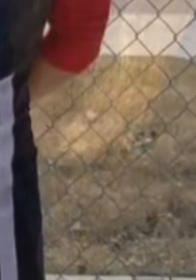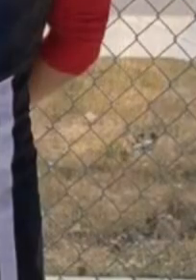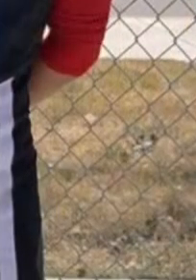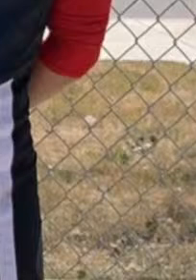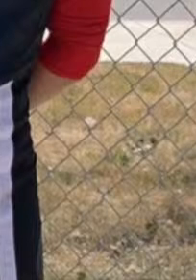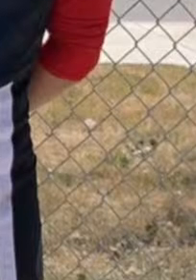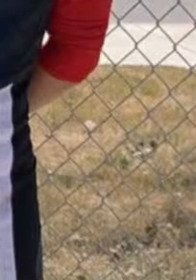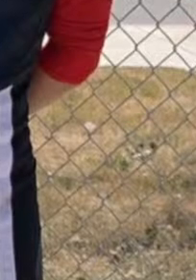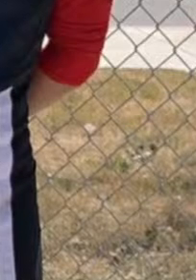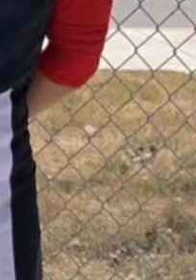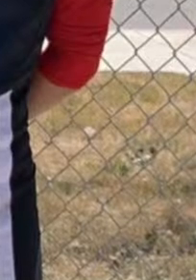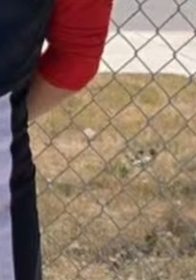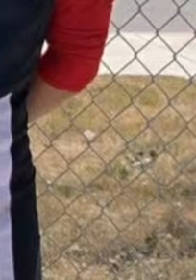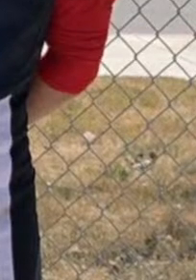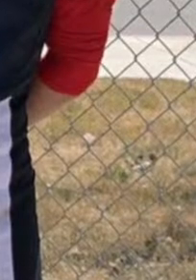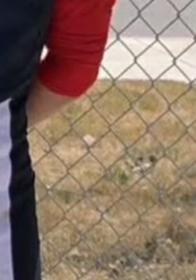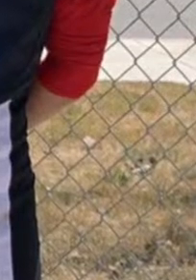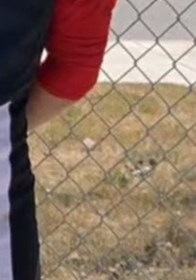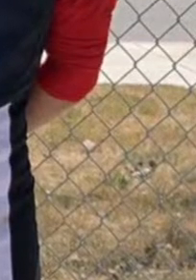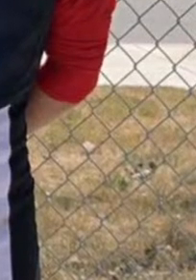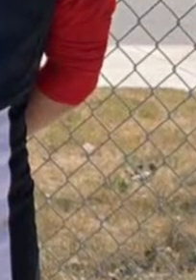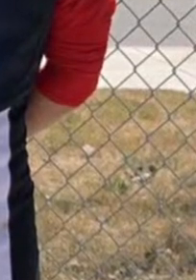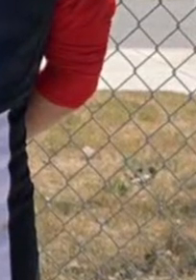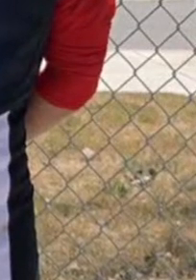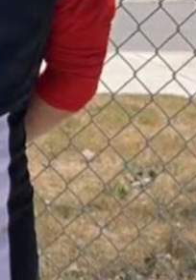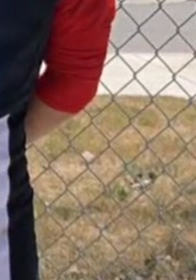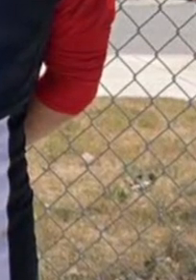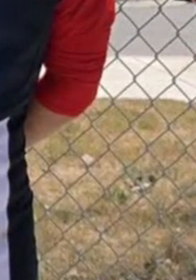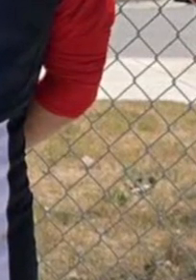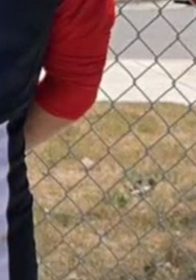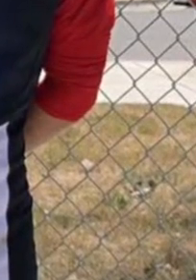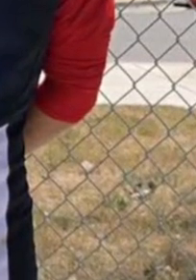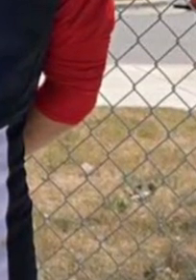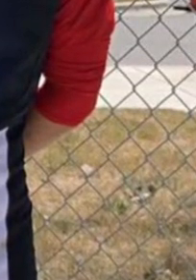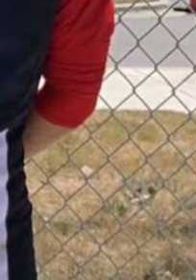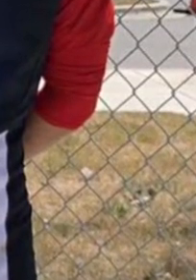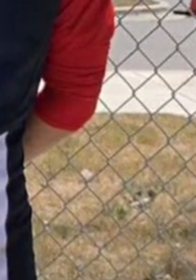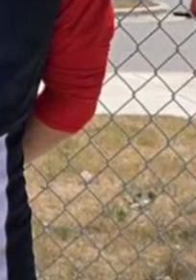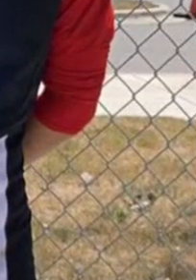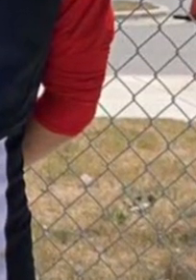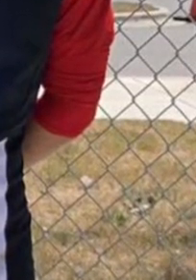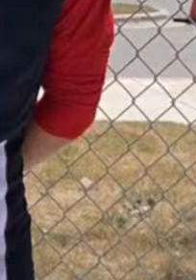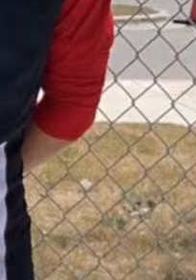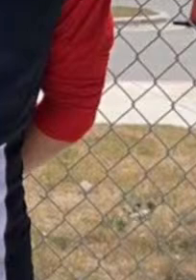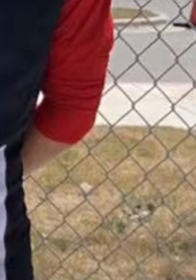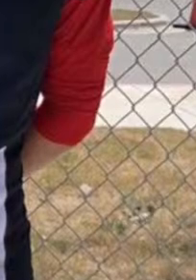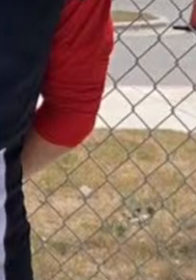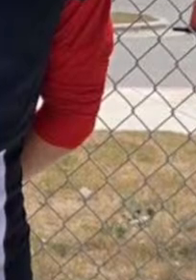Am I gonna fit in? Jumped in the cab, here I am for the first time.